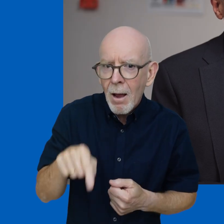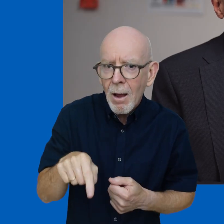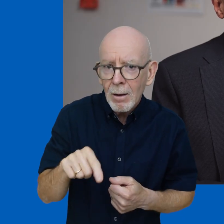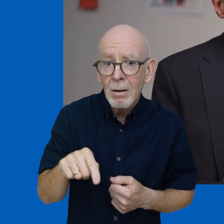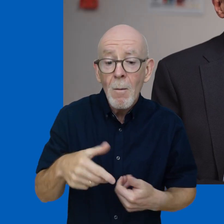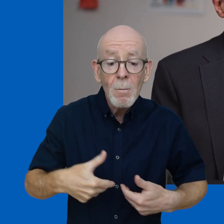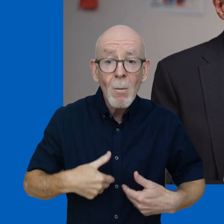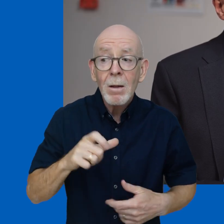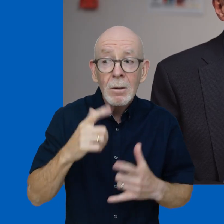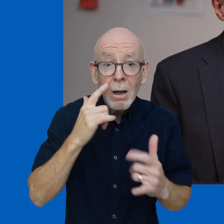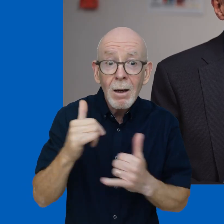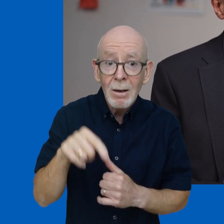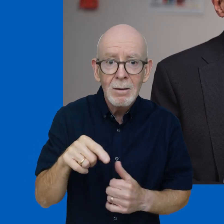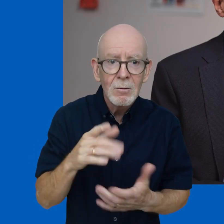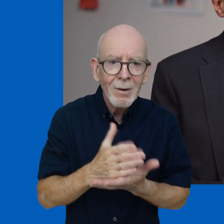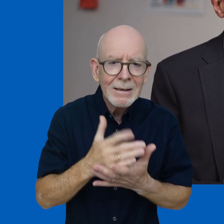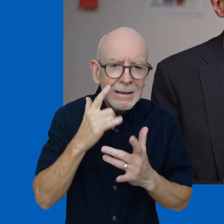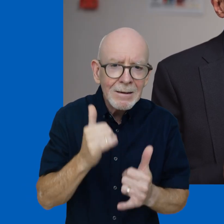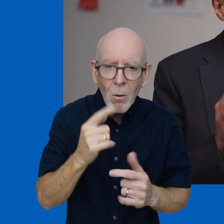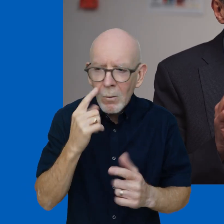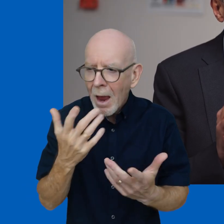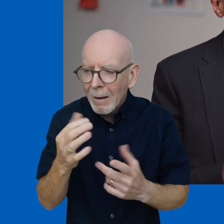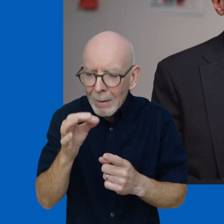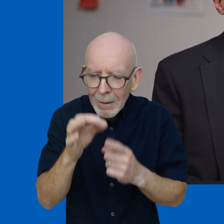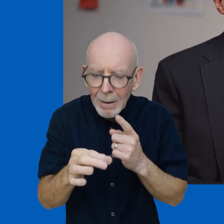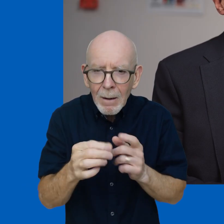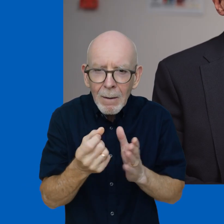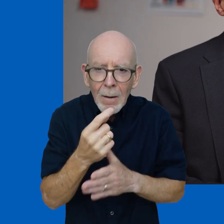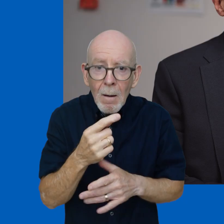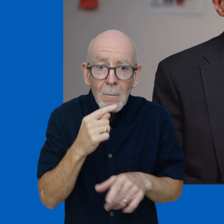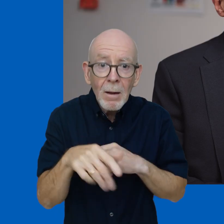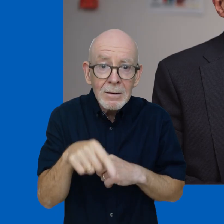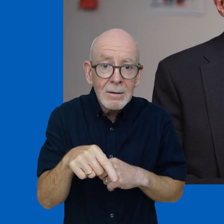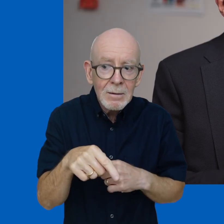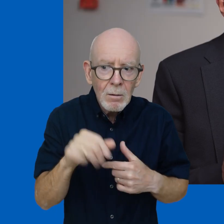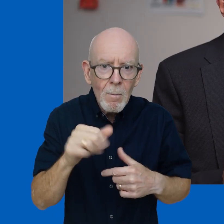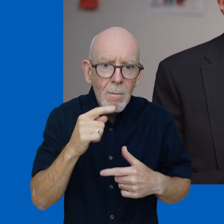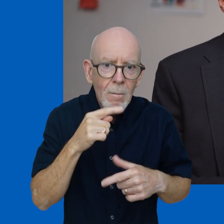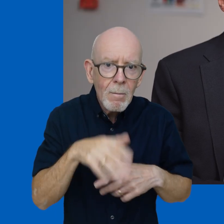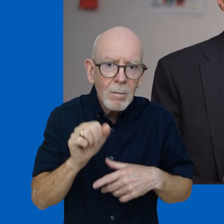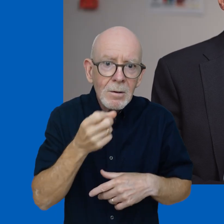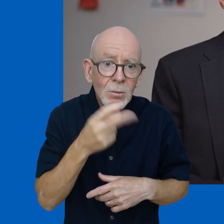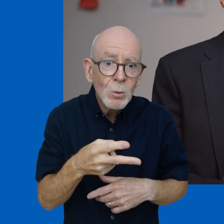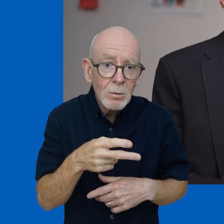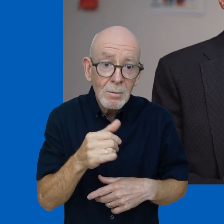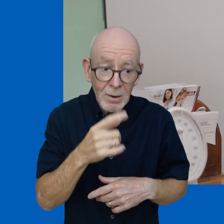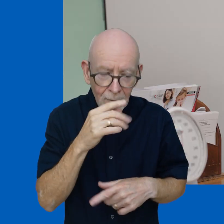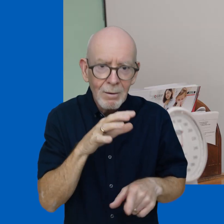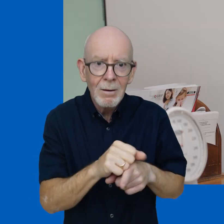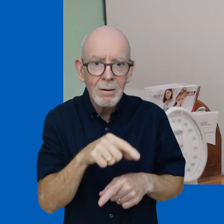invitation. Bowel cancer screening is the test looking for tiny amounts of blood in a stool sample, which can be an early indicator of